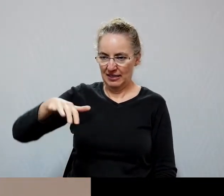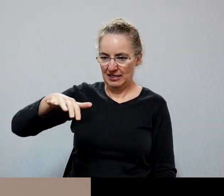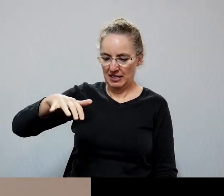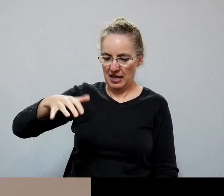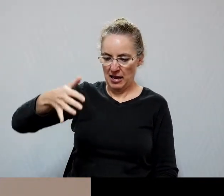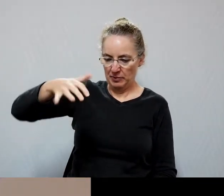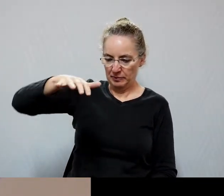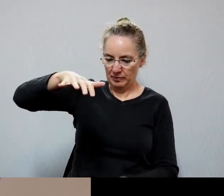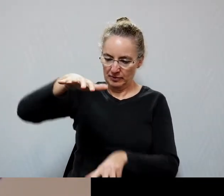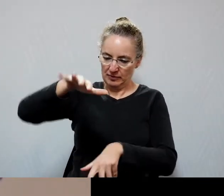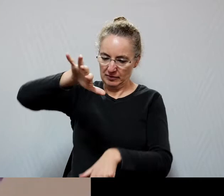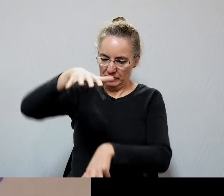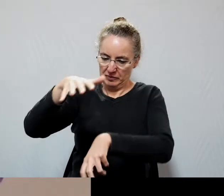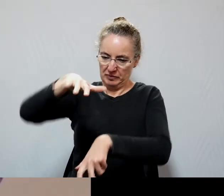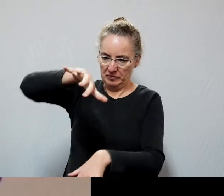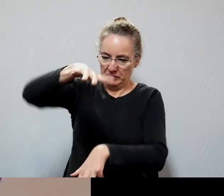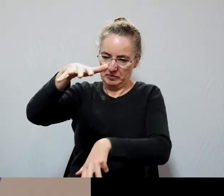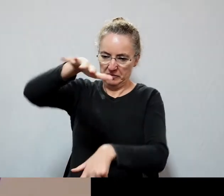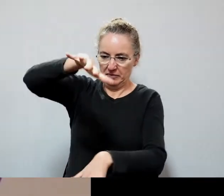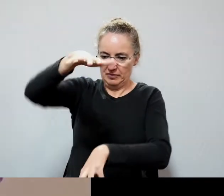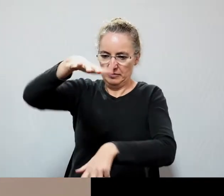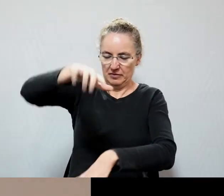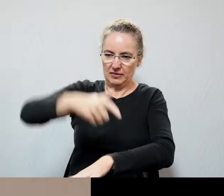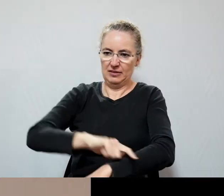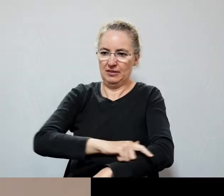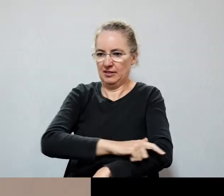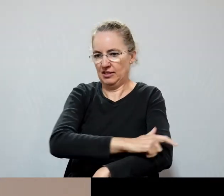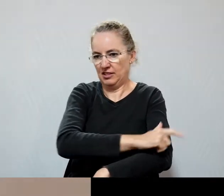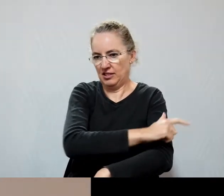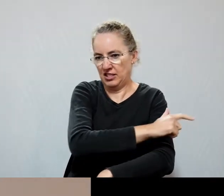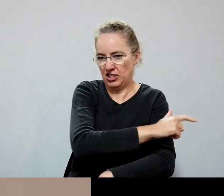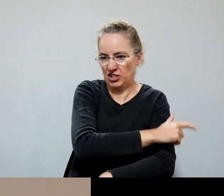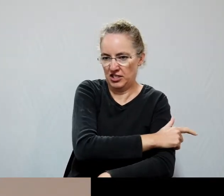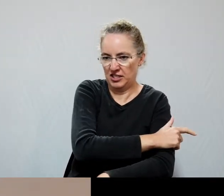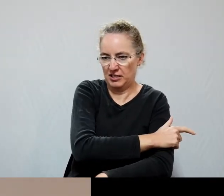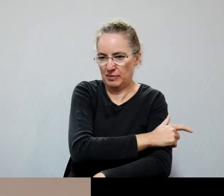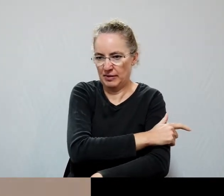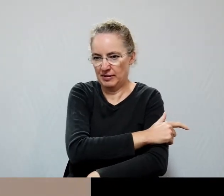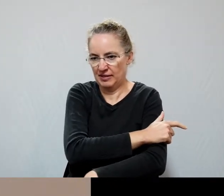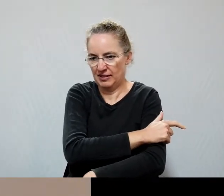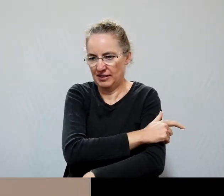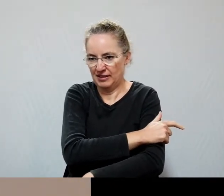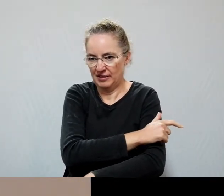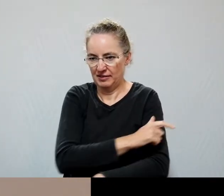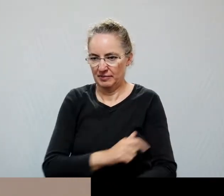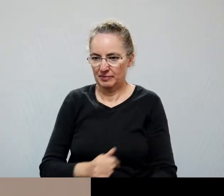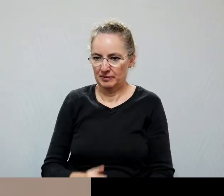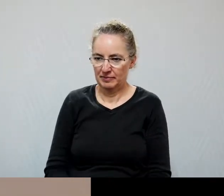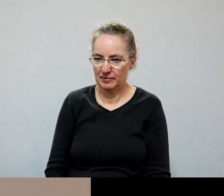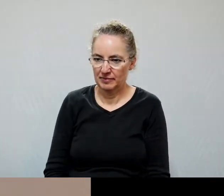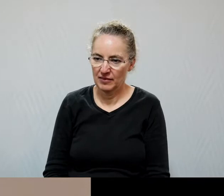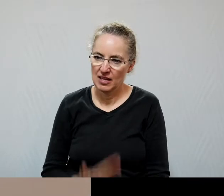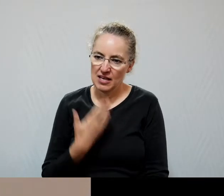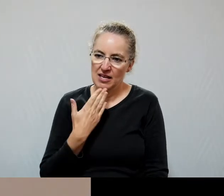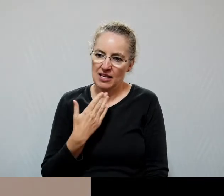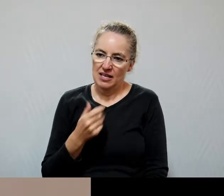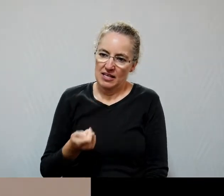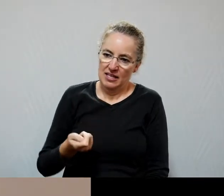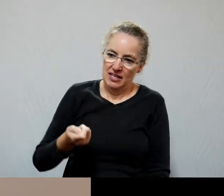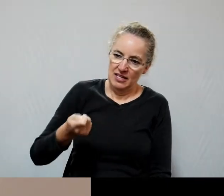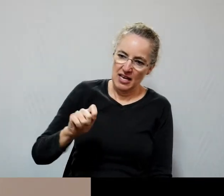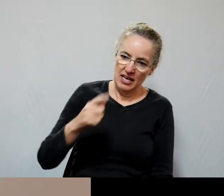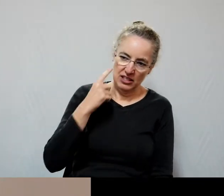out 2 small triangles to put on either side of your sheep's head for his ears. Then you can draw some